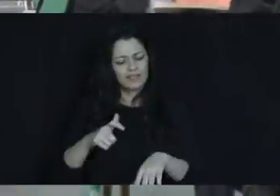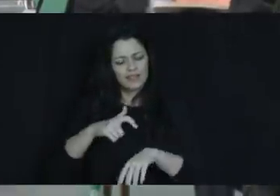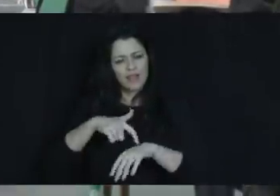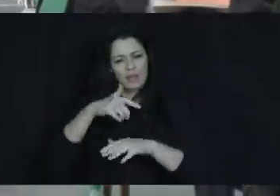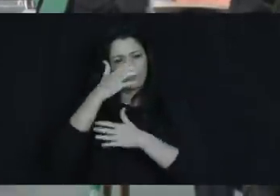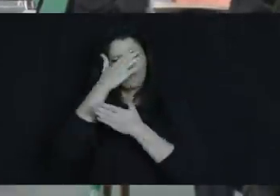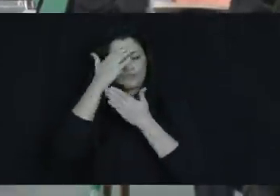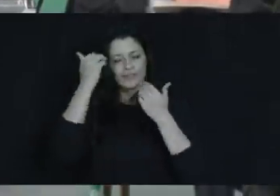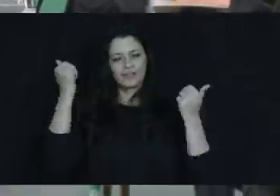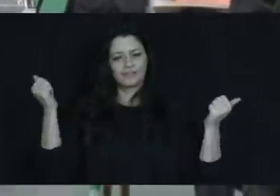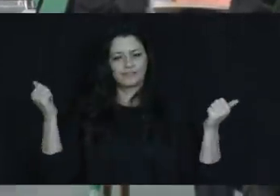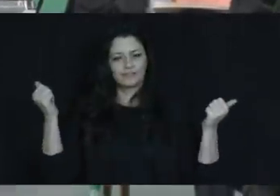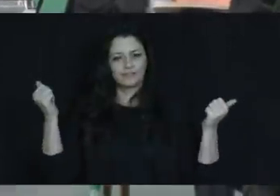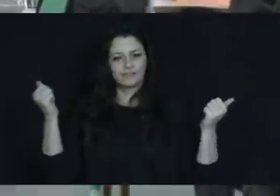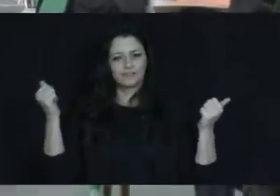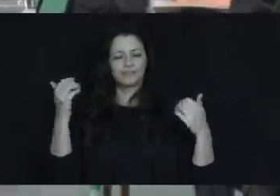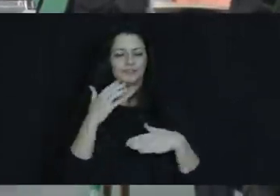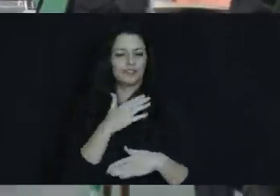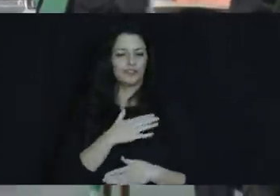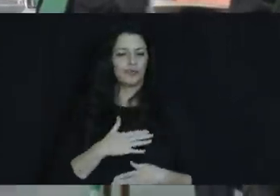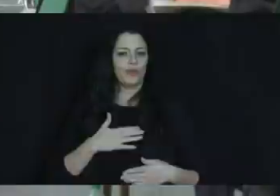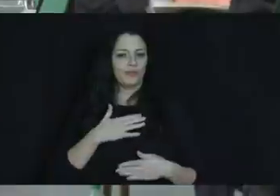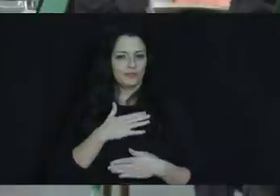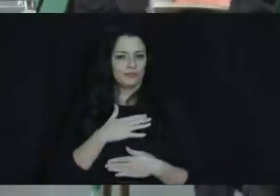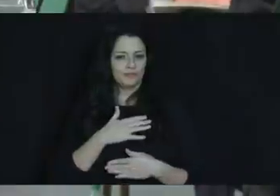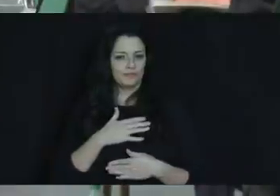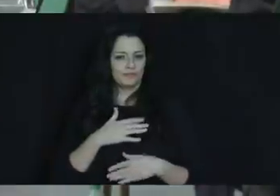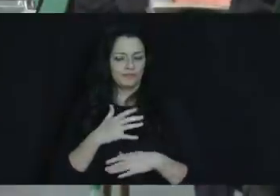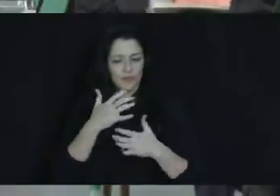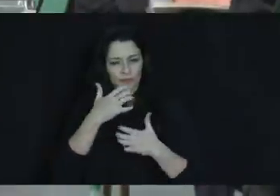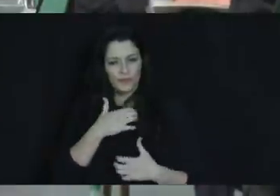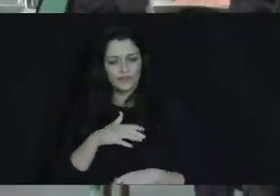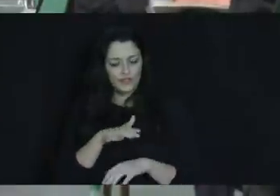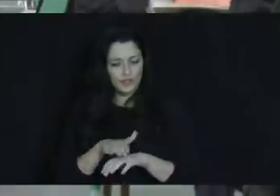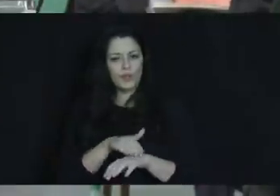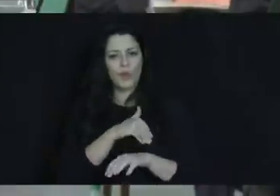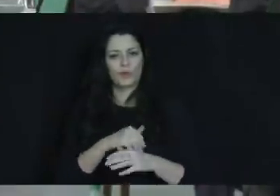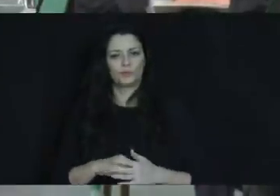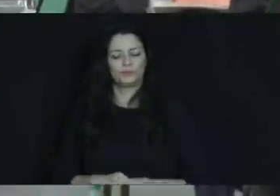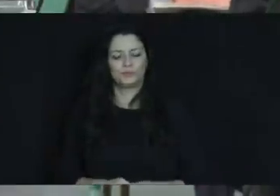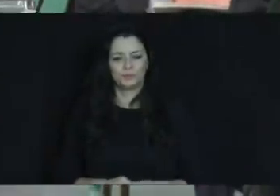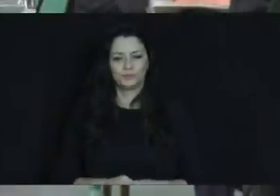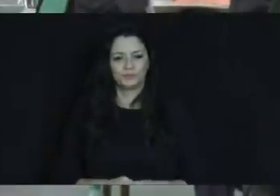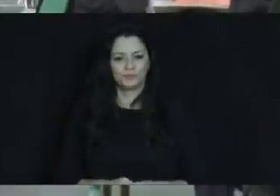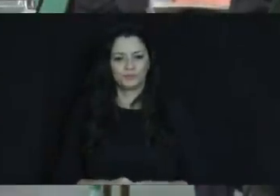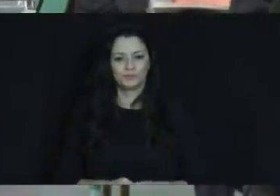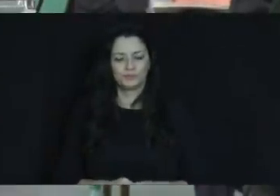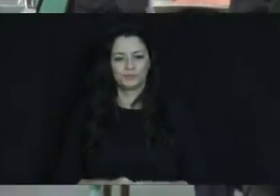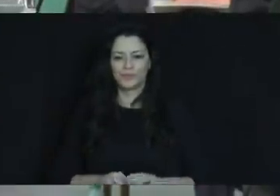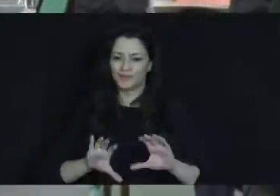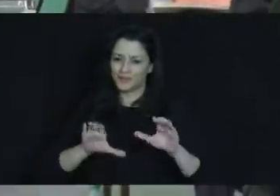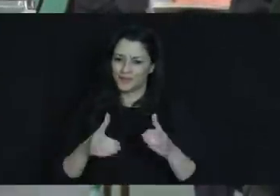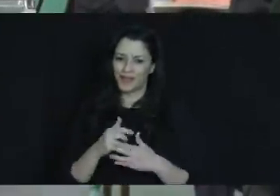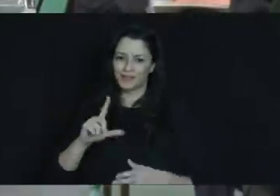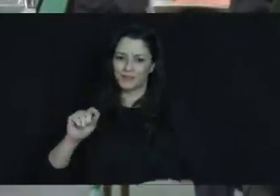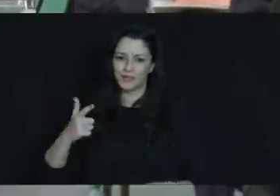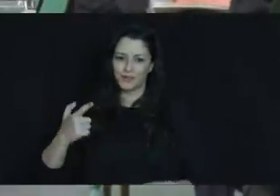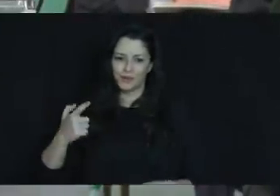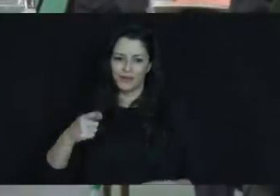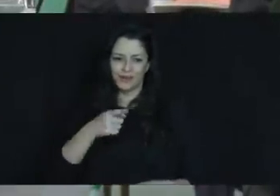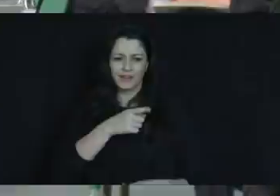wish for it to slow down. Class of 2021, you've astonished us all with your resilience and your